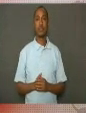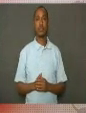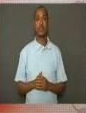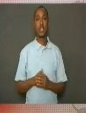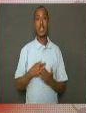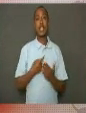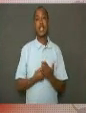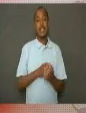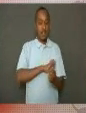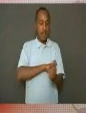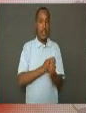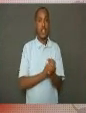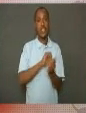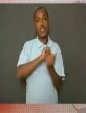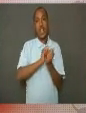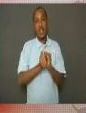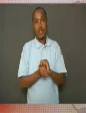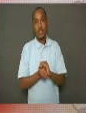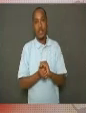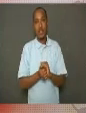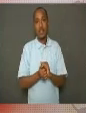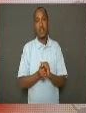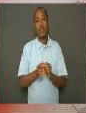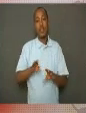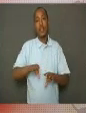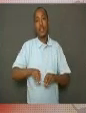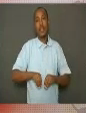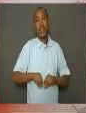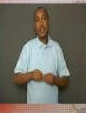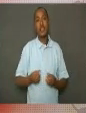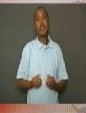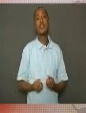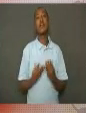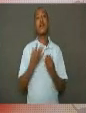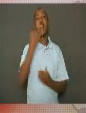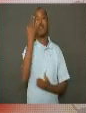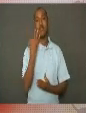These energy changes take several forms: